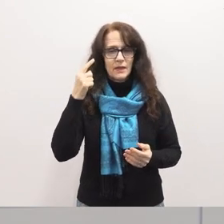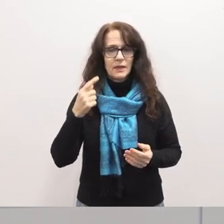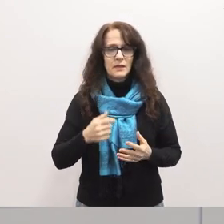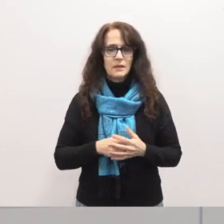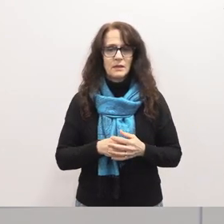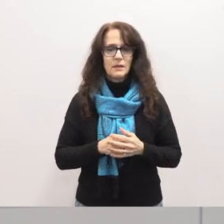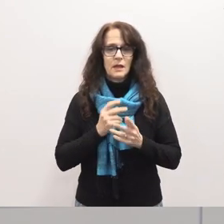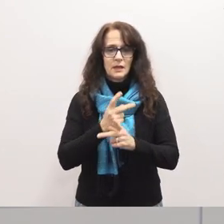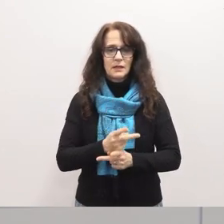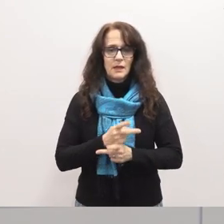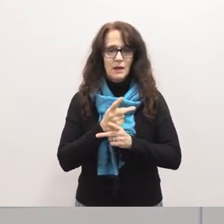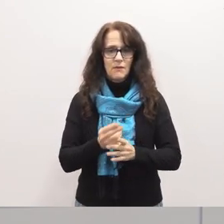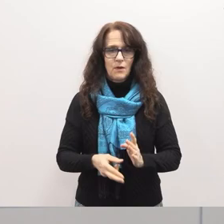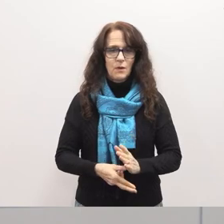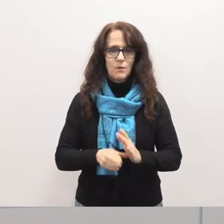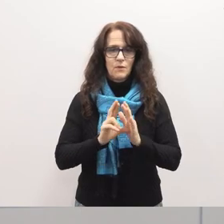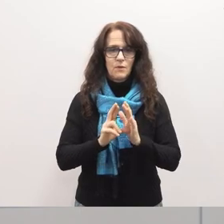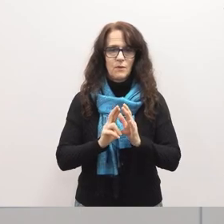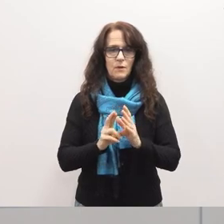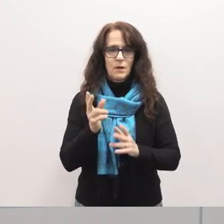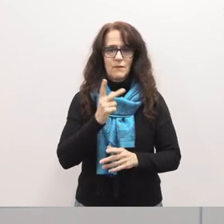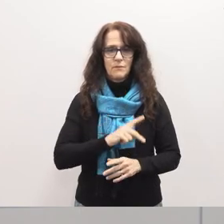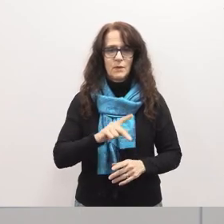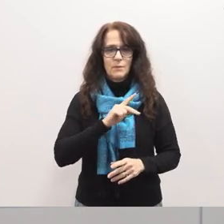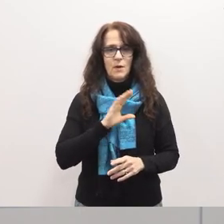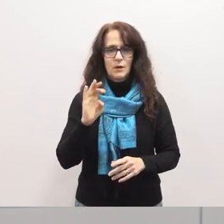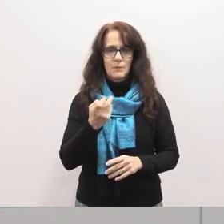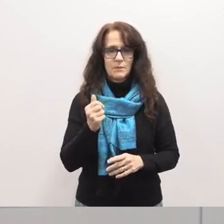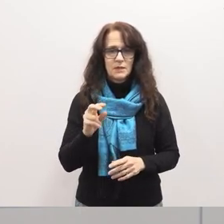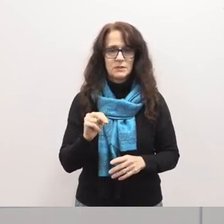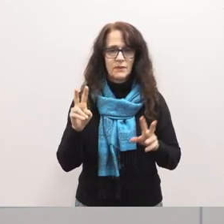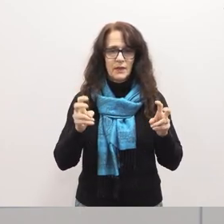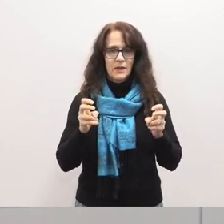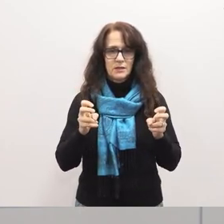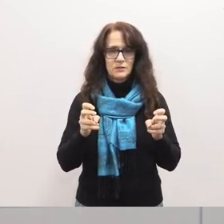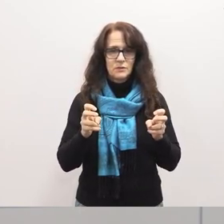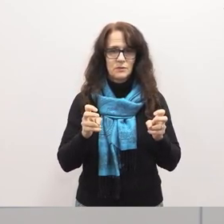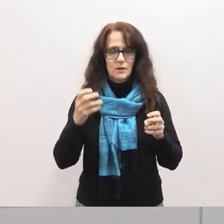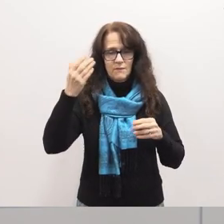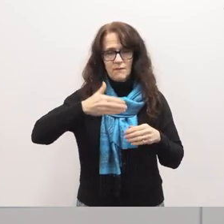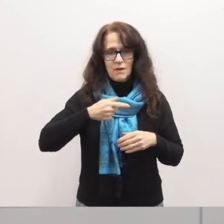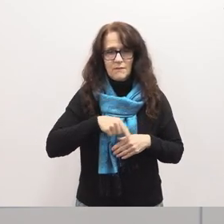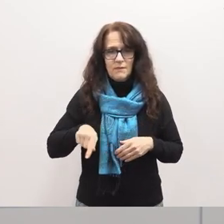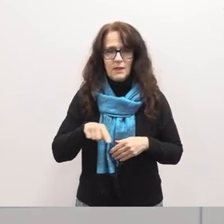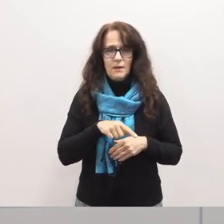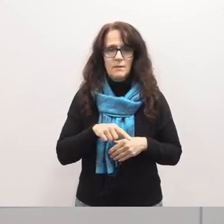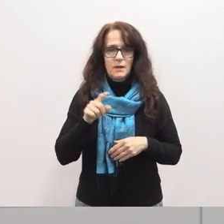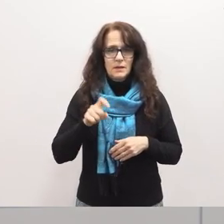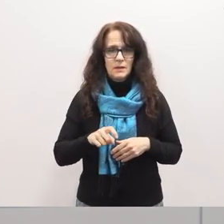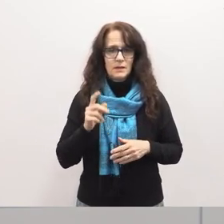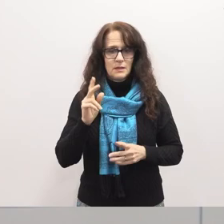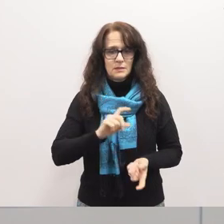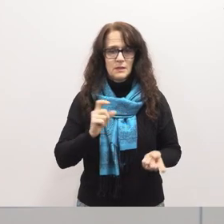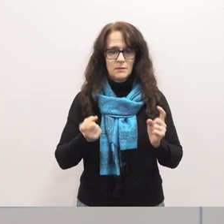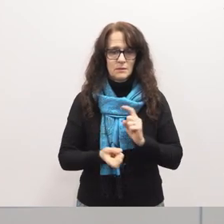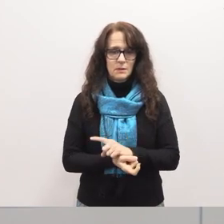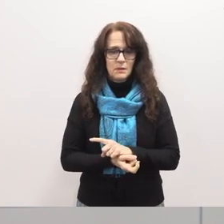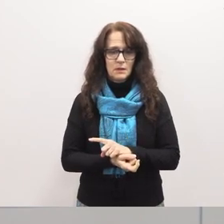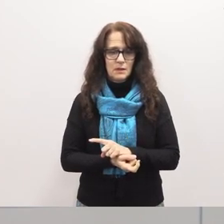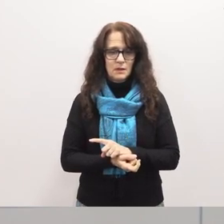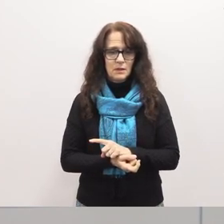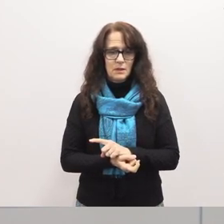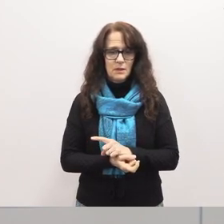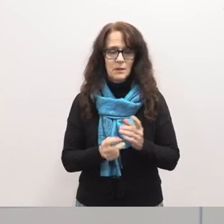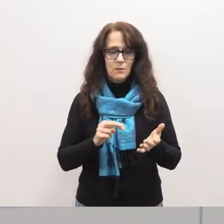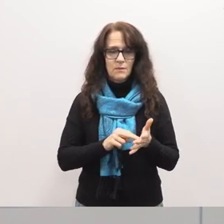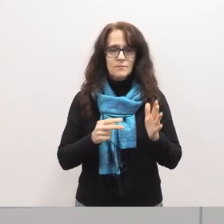a careful review of the Personnel Commission and the issues before them, that there needs to be some change. And what I